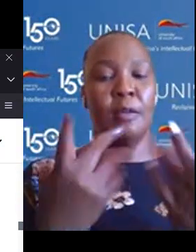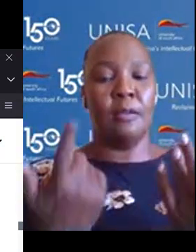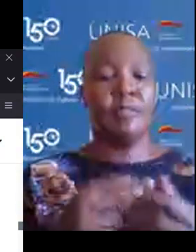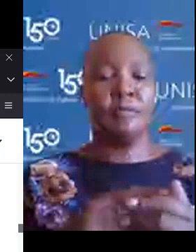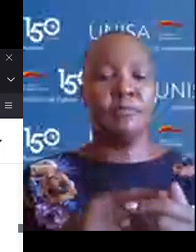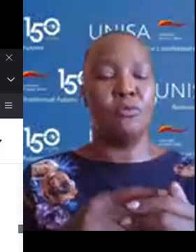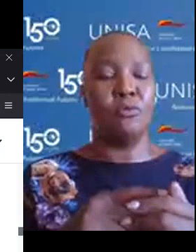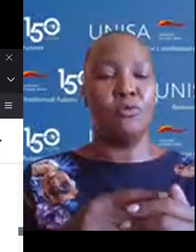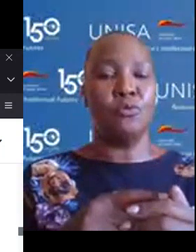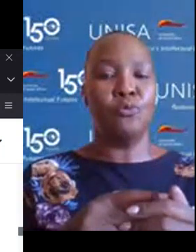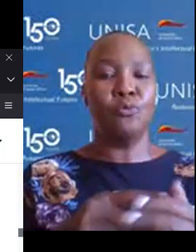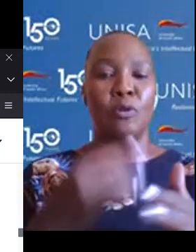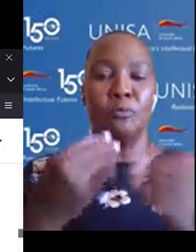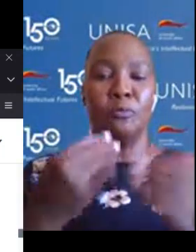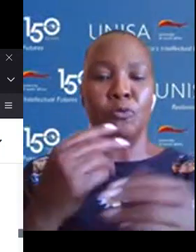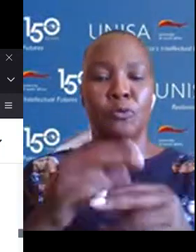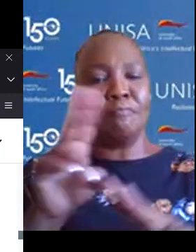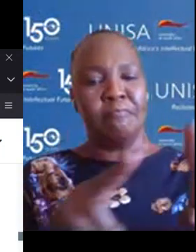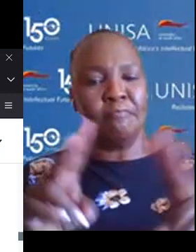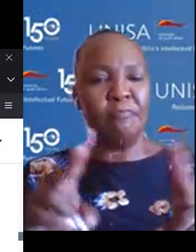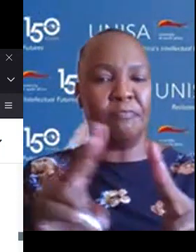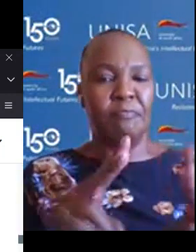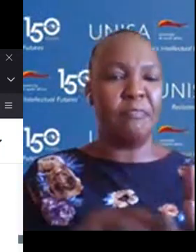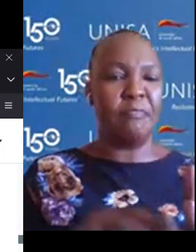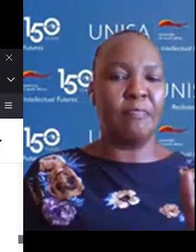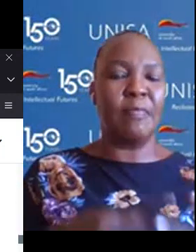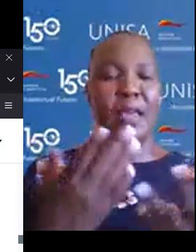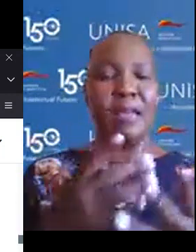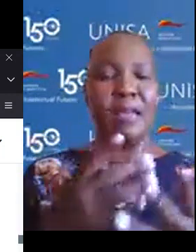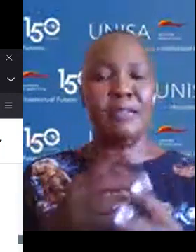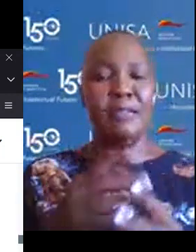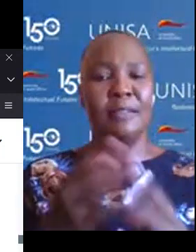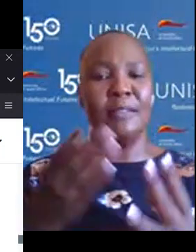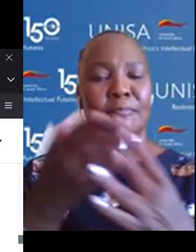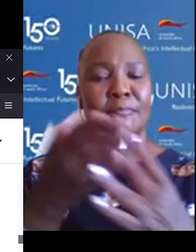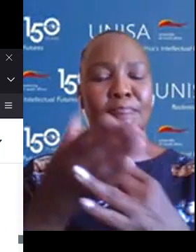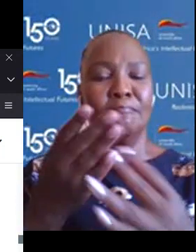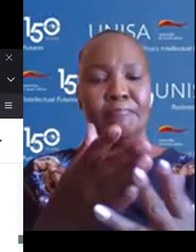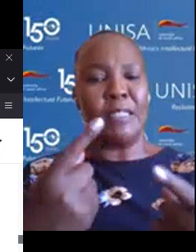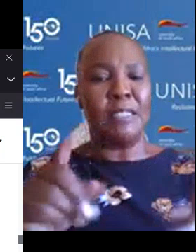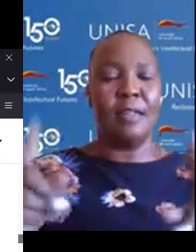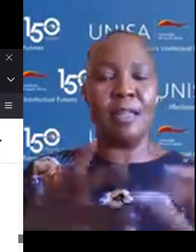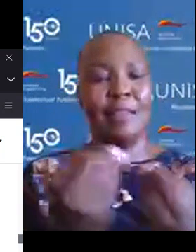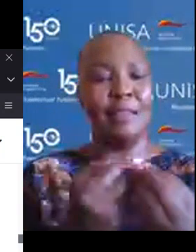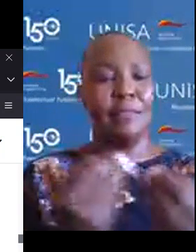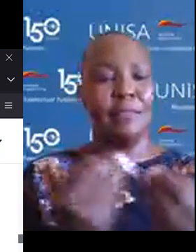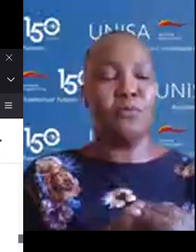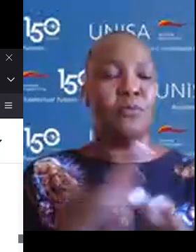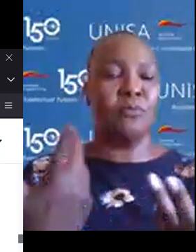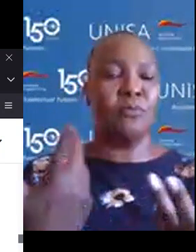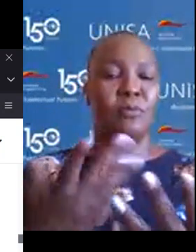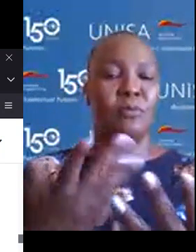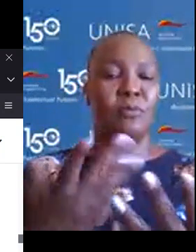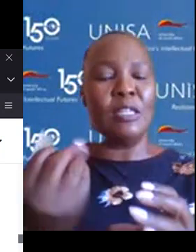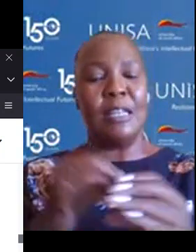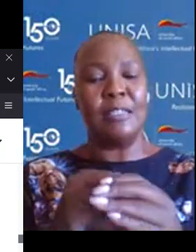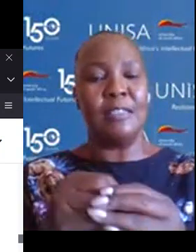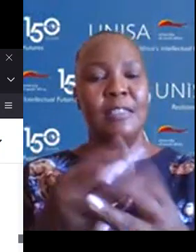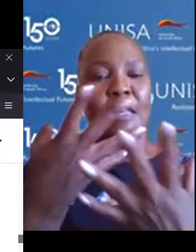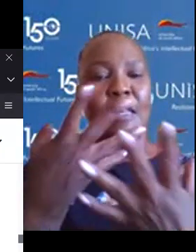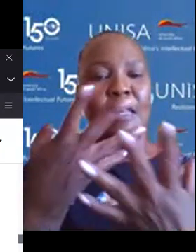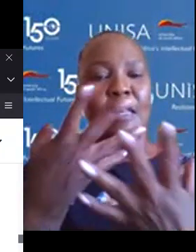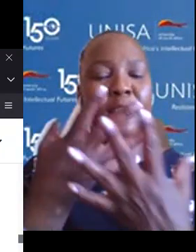really explore with different ways. So go have a look at all the different things that you can perhaps do. Perhaps insert a table on the